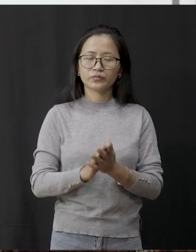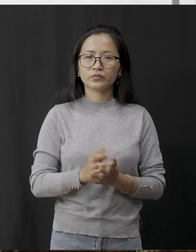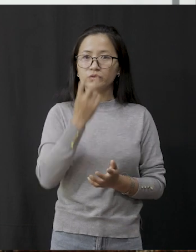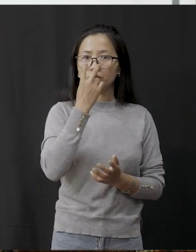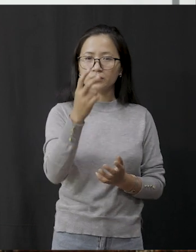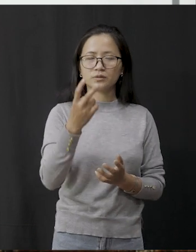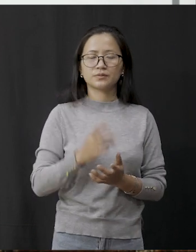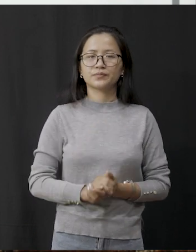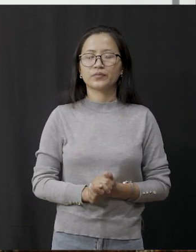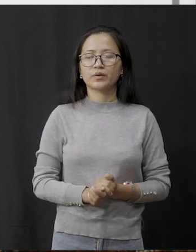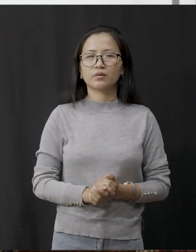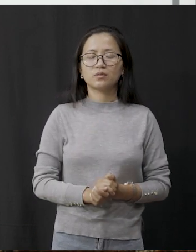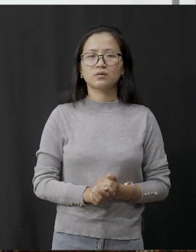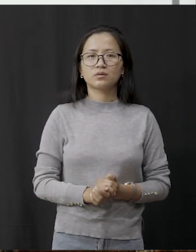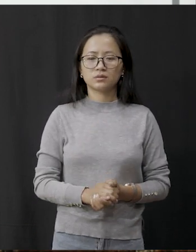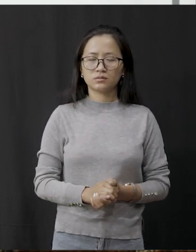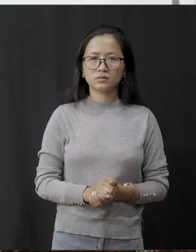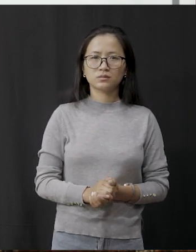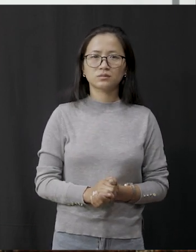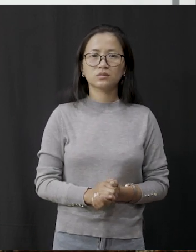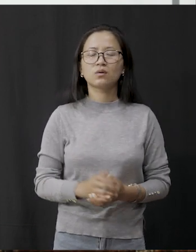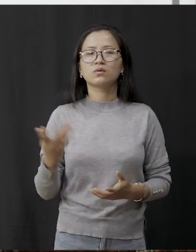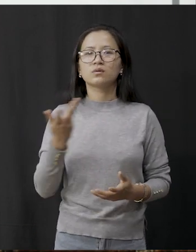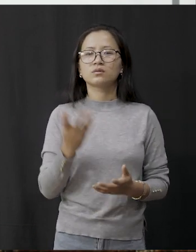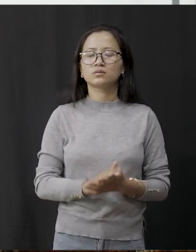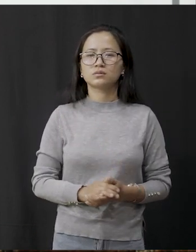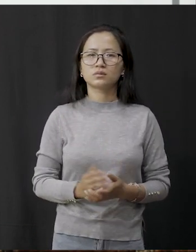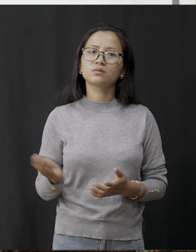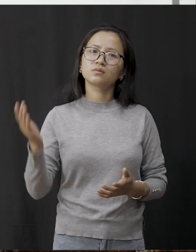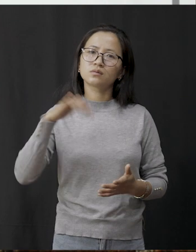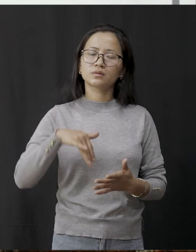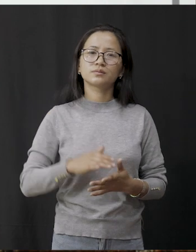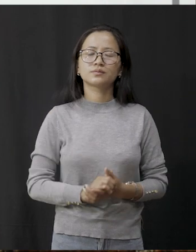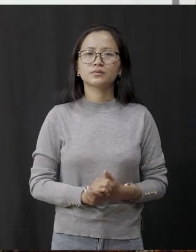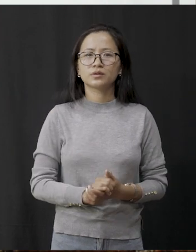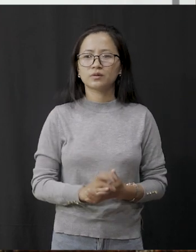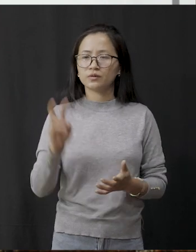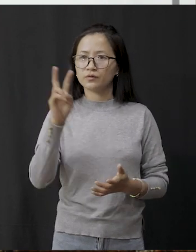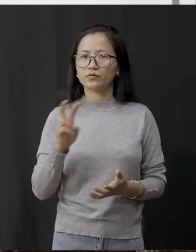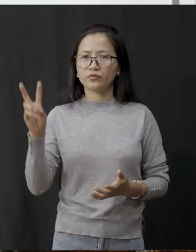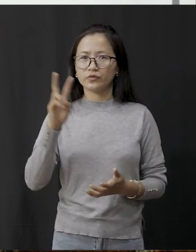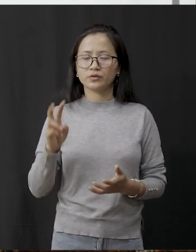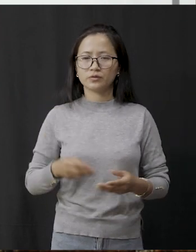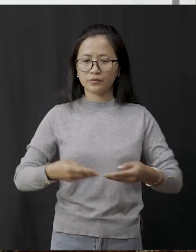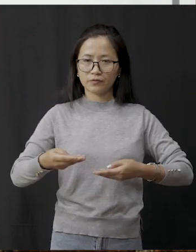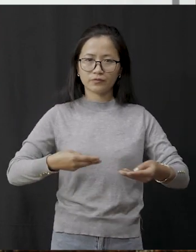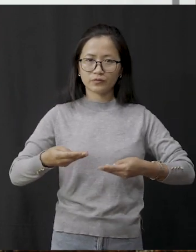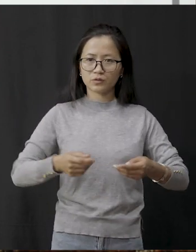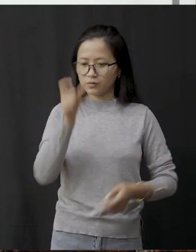their occupation. Now, what do we call them? We call them vegetables